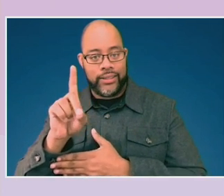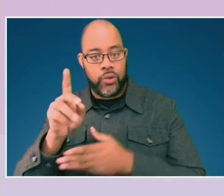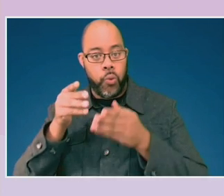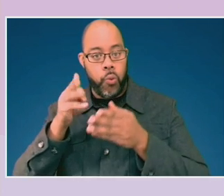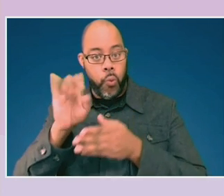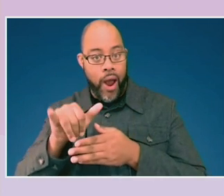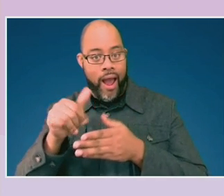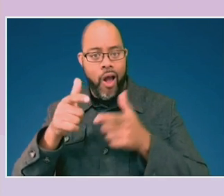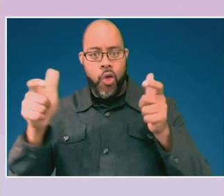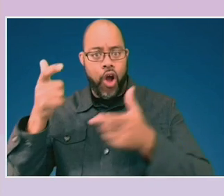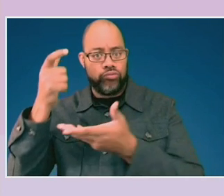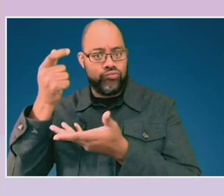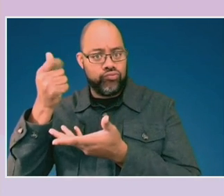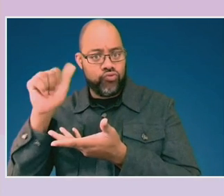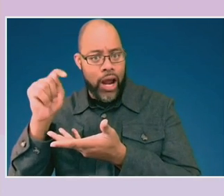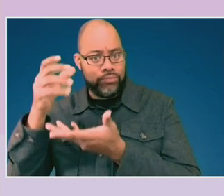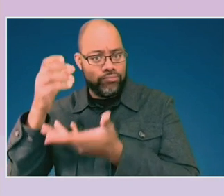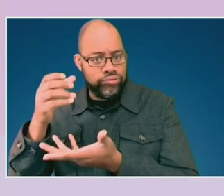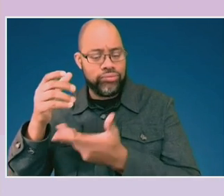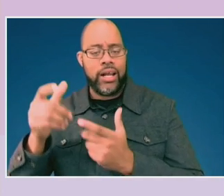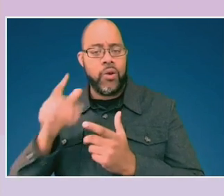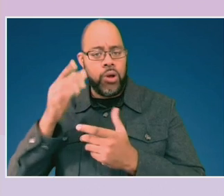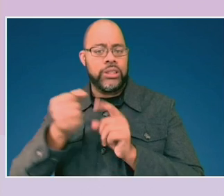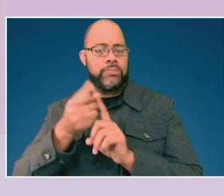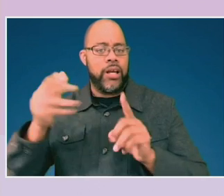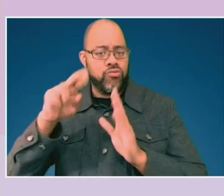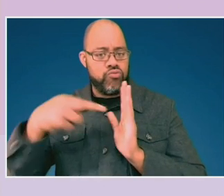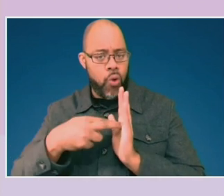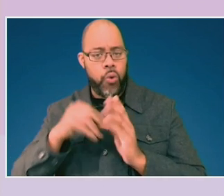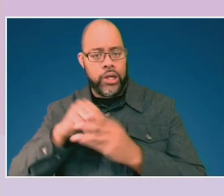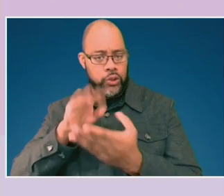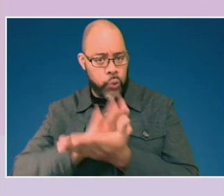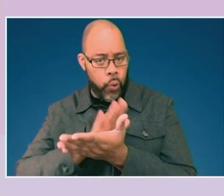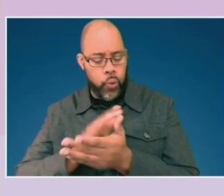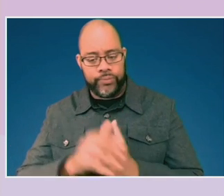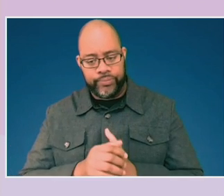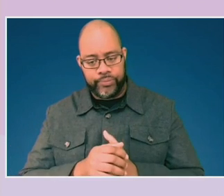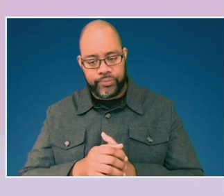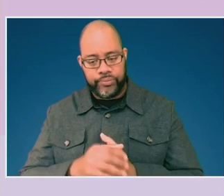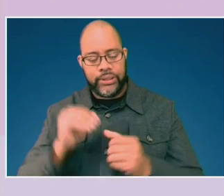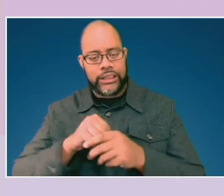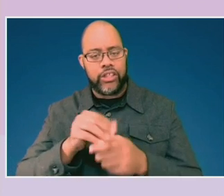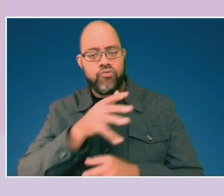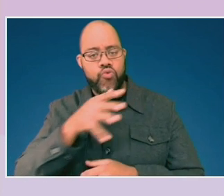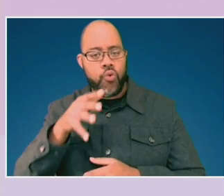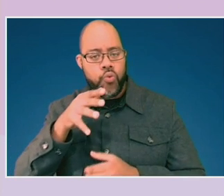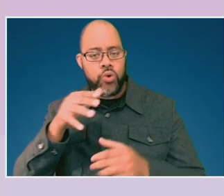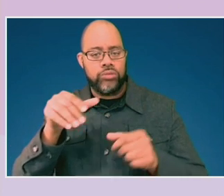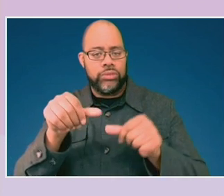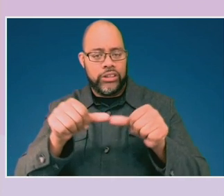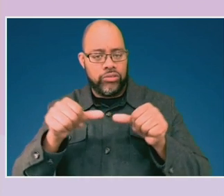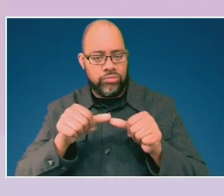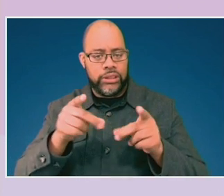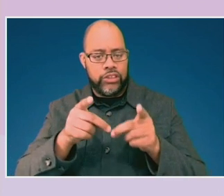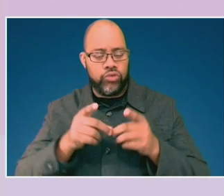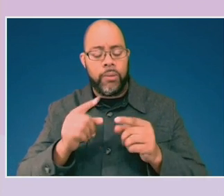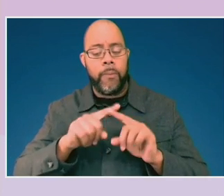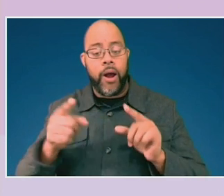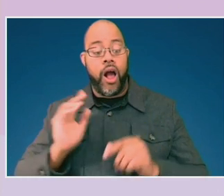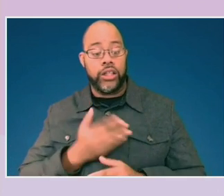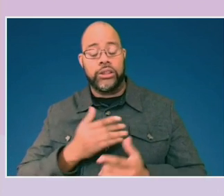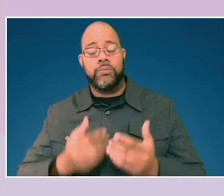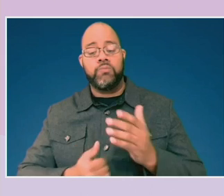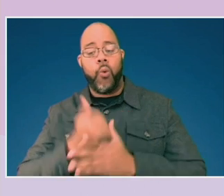expanding rural community schools in a lot of our rural districts. But for us, it's been mostly, like I said,